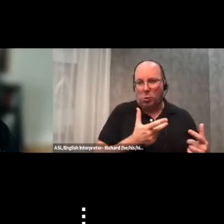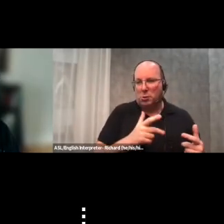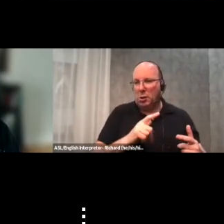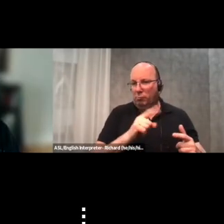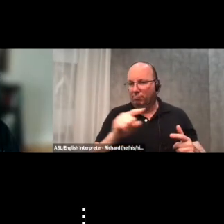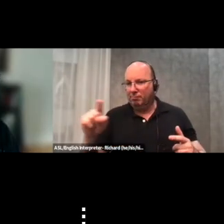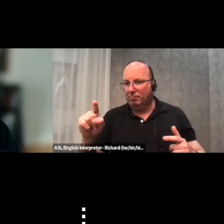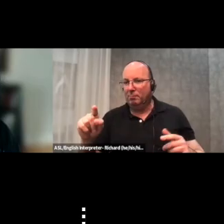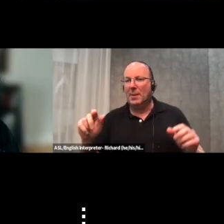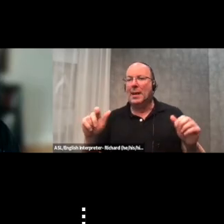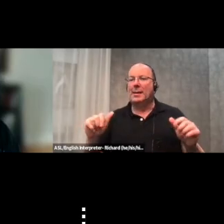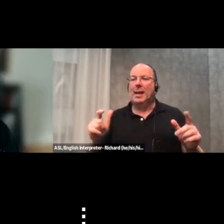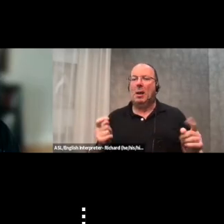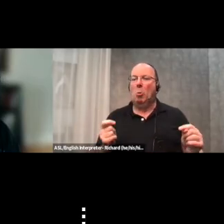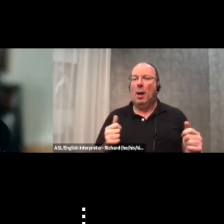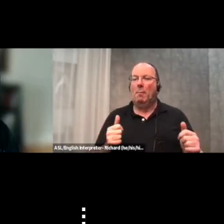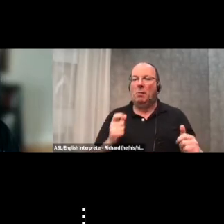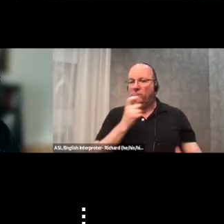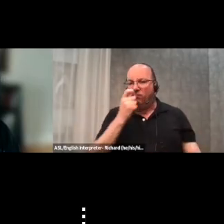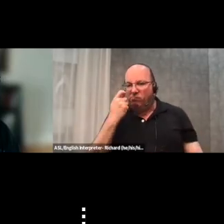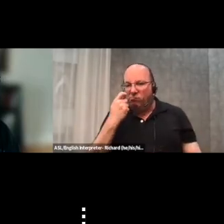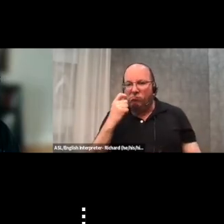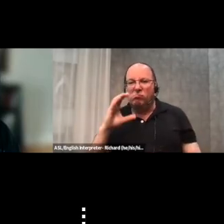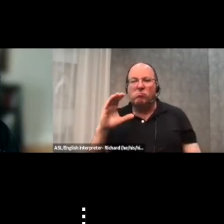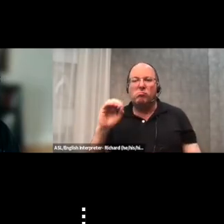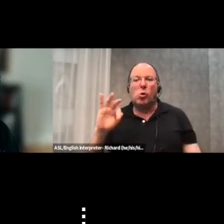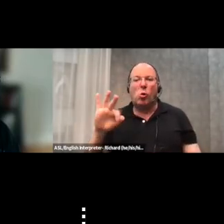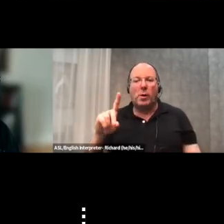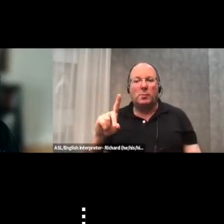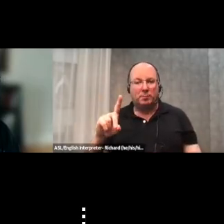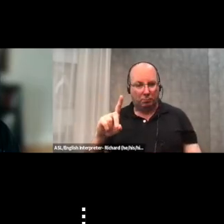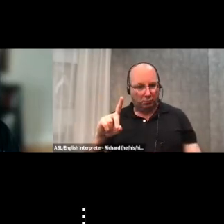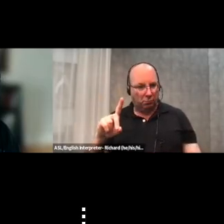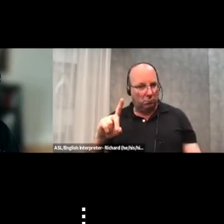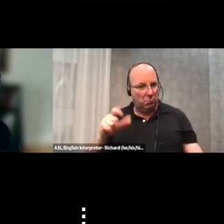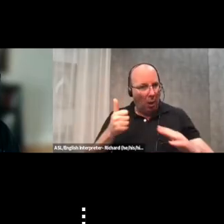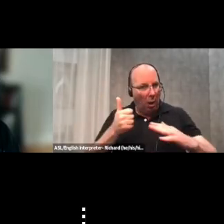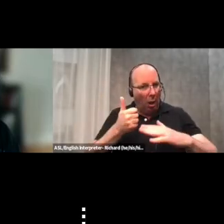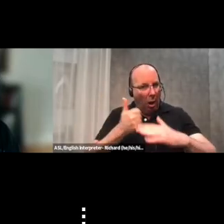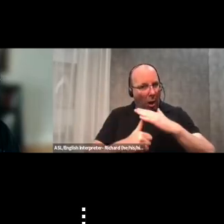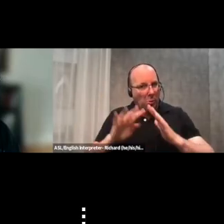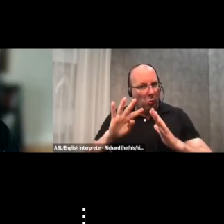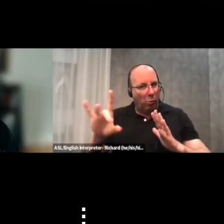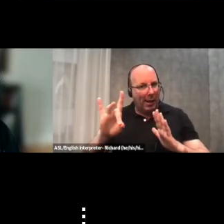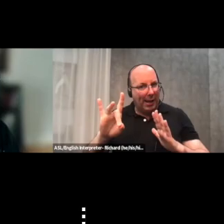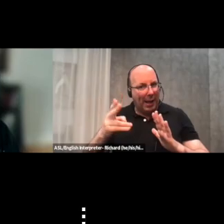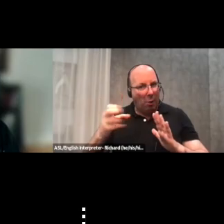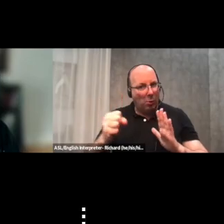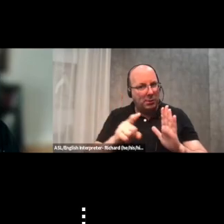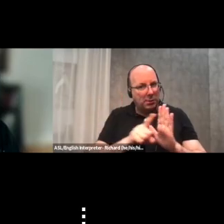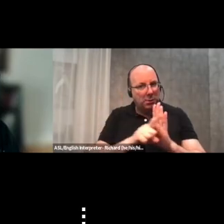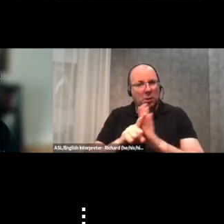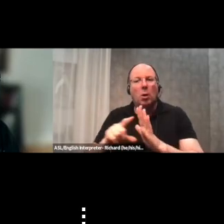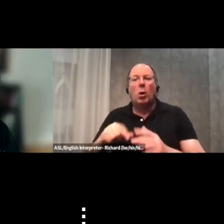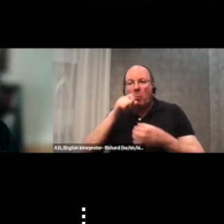a rapid COVID test and have 2 negatives within 48 hours, or you can use a